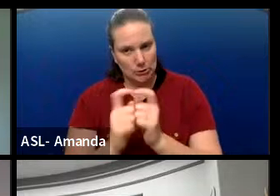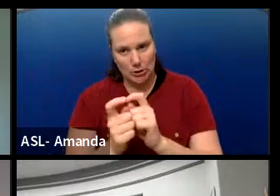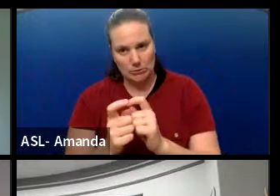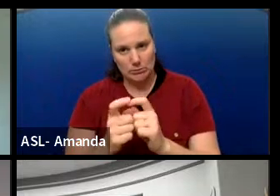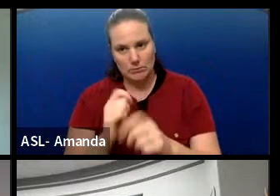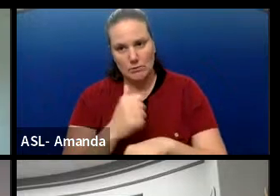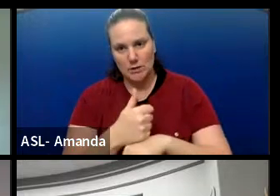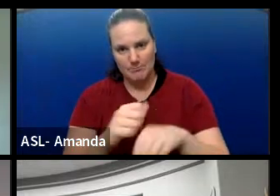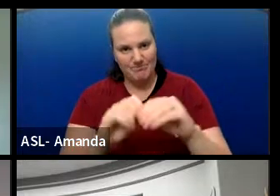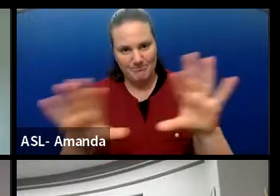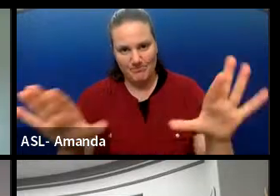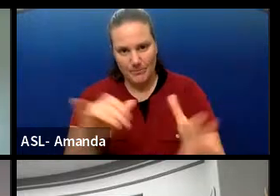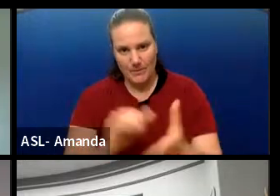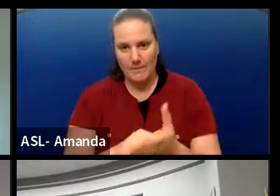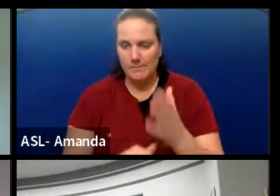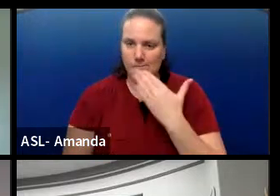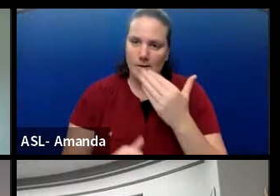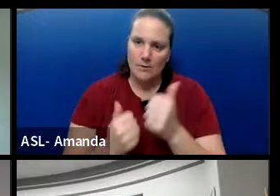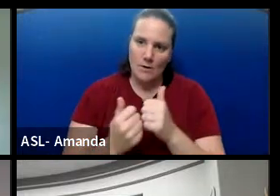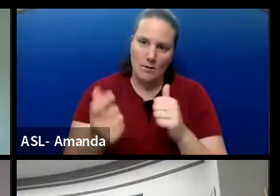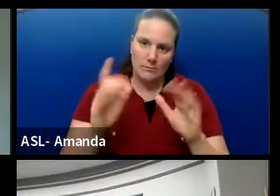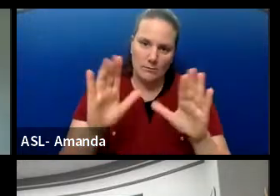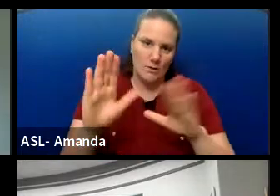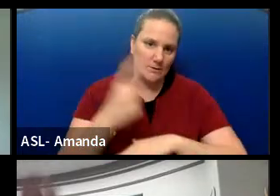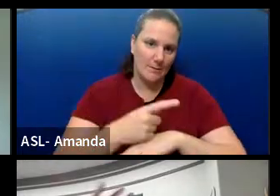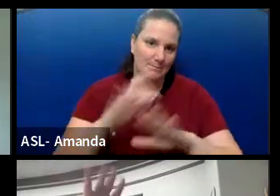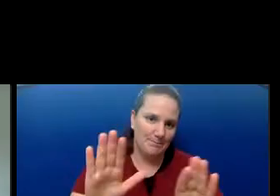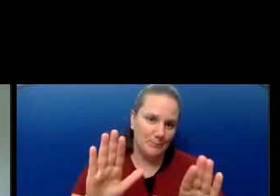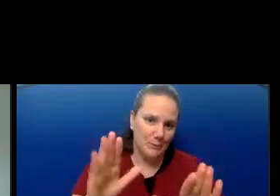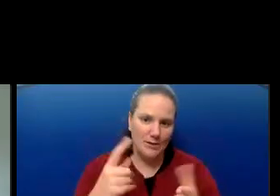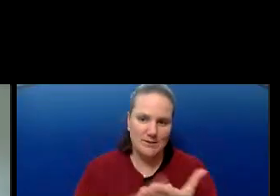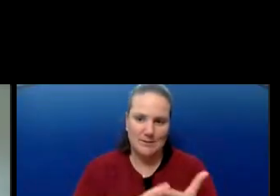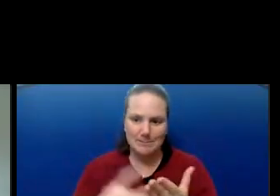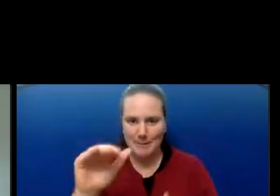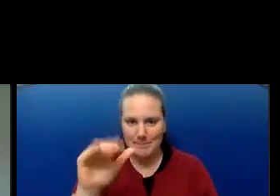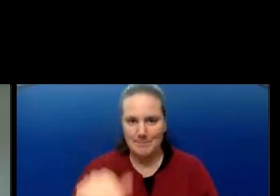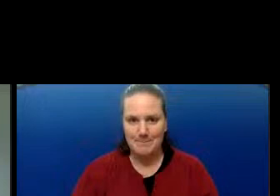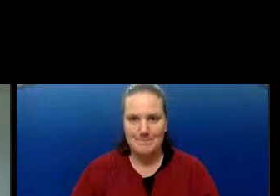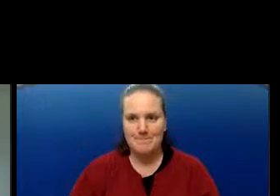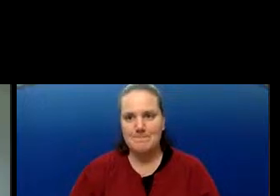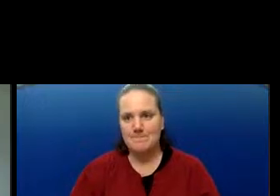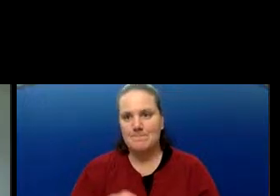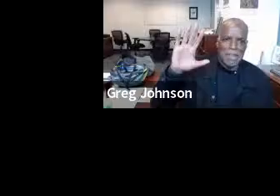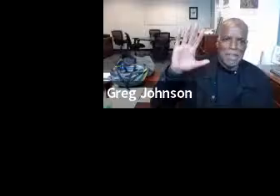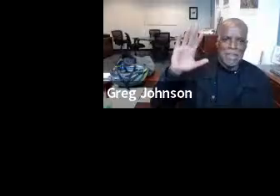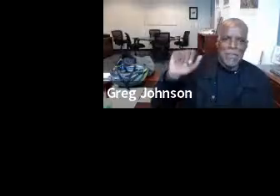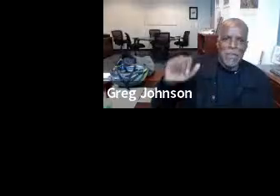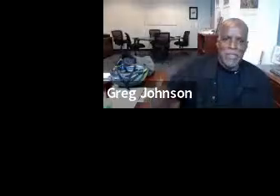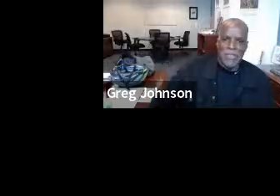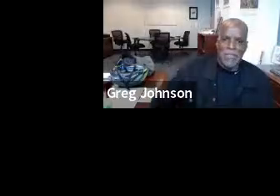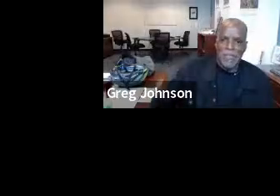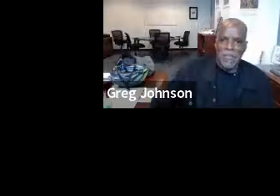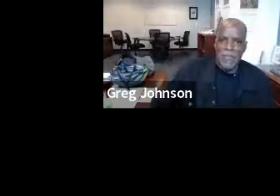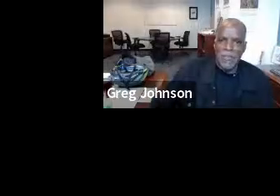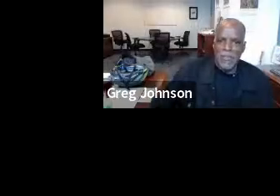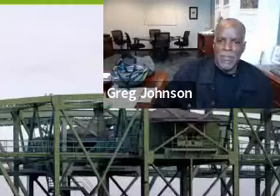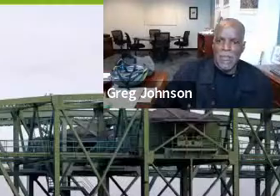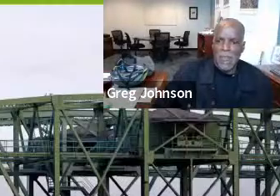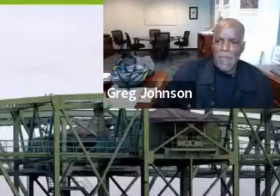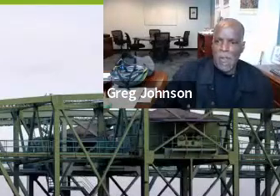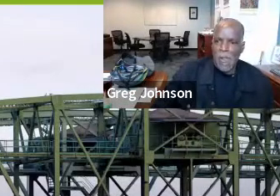out the convention. Thank you all. You all have a wonderful day. Great discussion. Thank you.